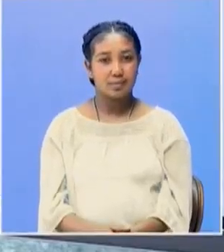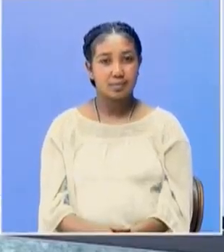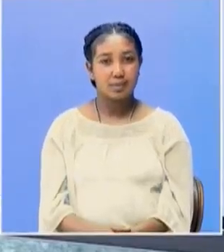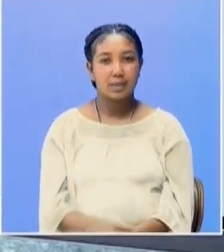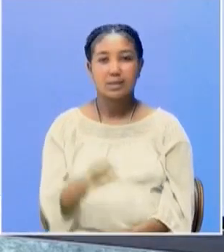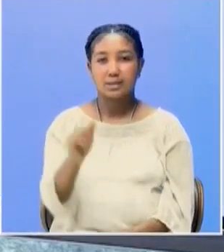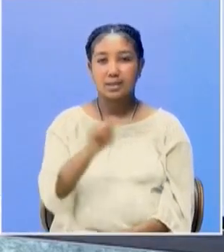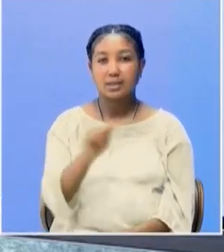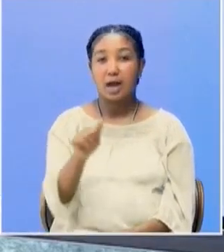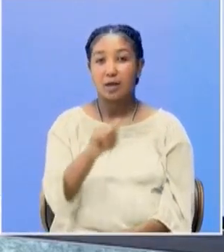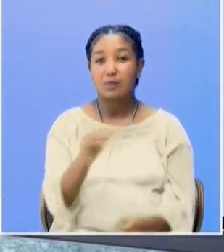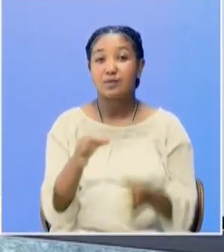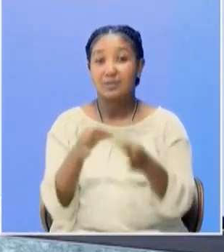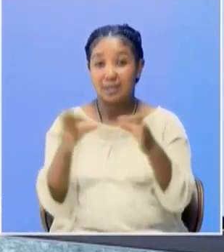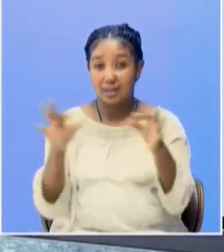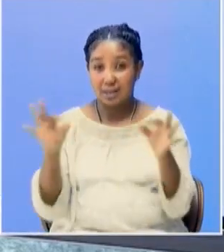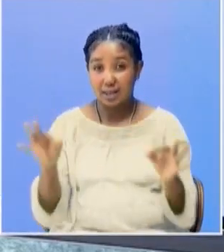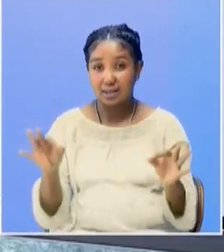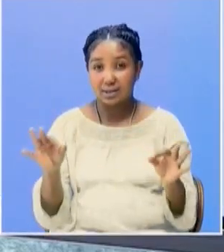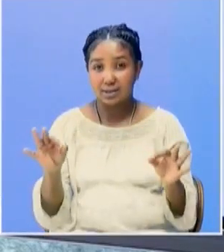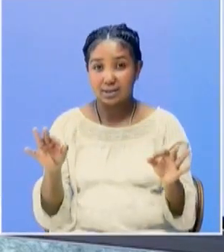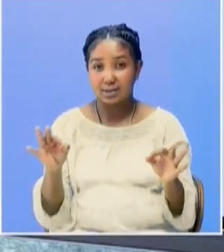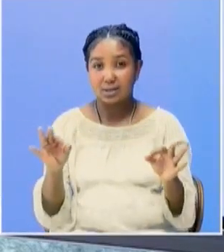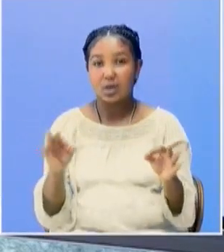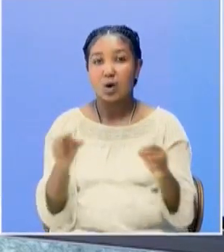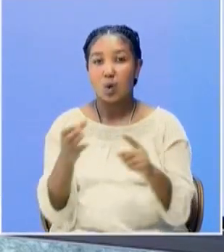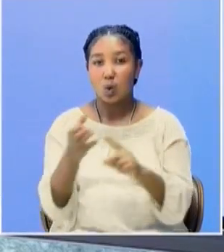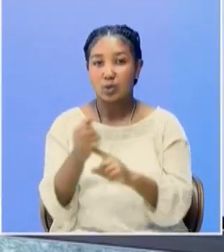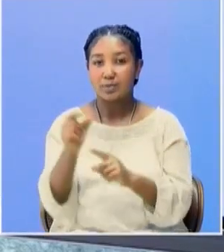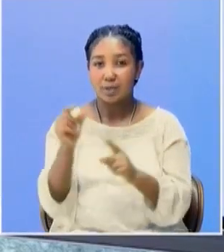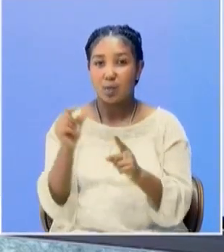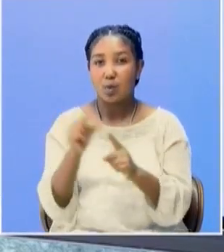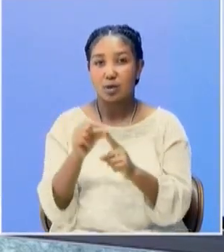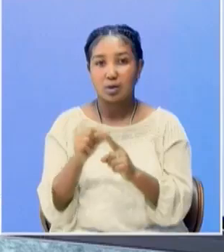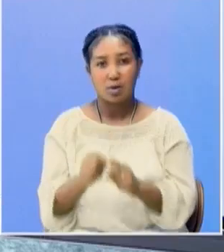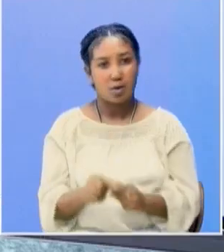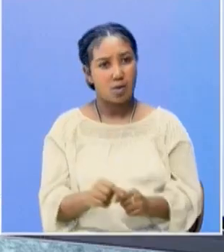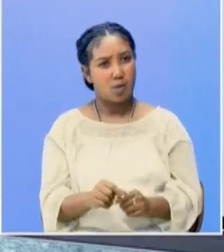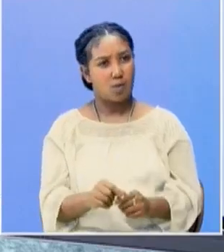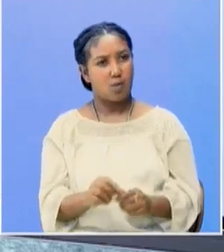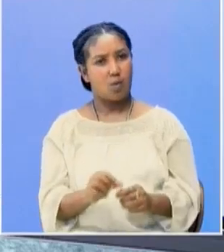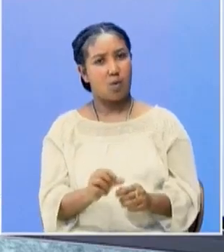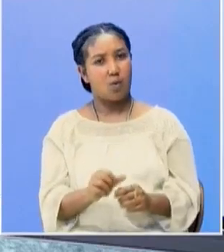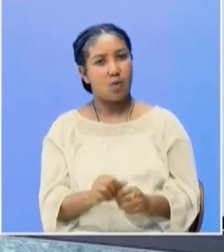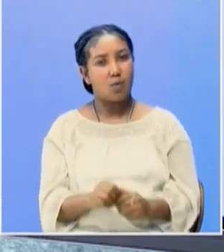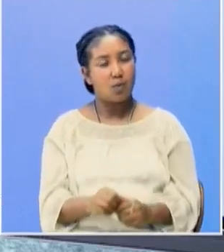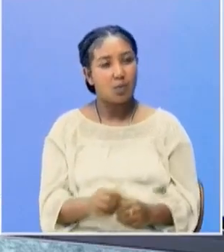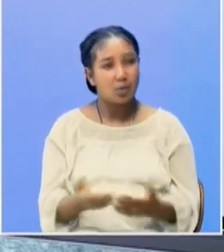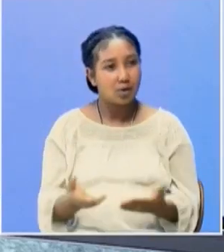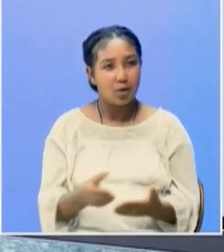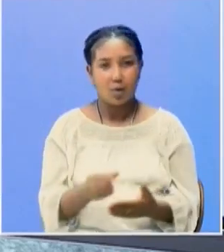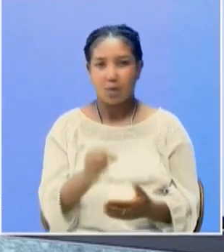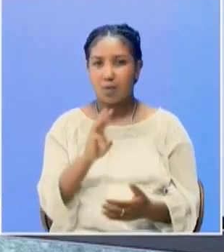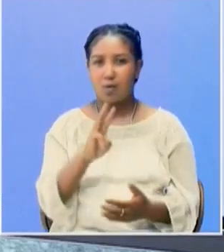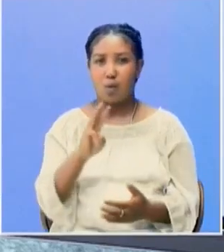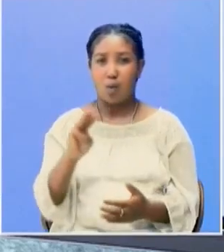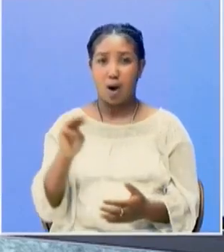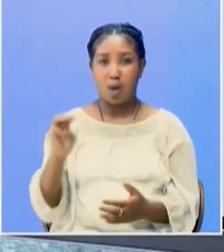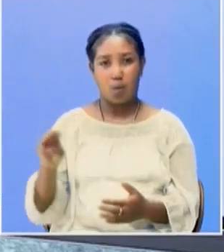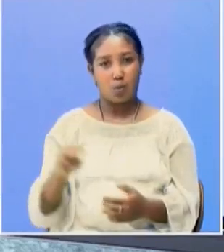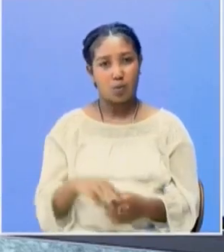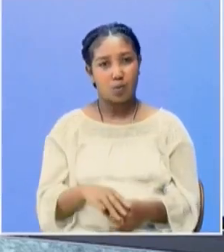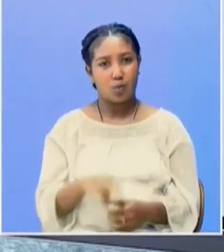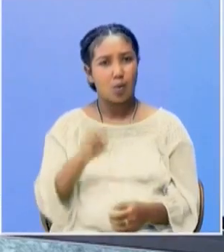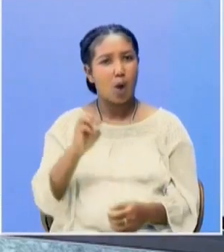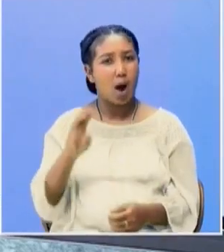such kinds of sentence just contains some words. It's like, ouch, oh, just like that, okay?